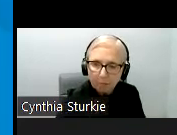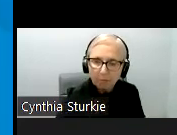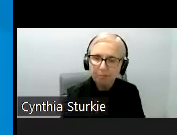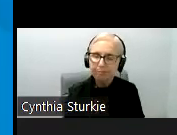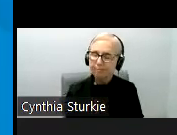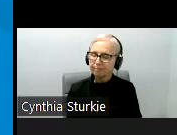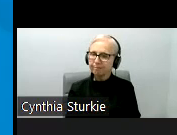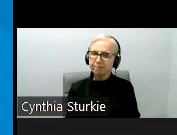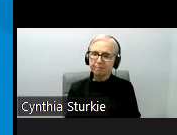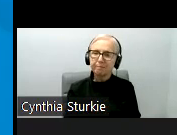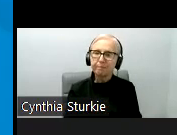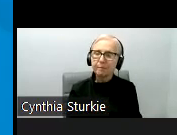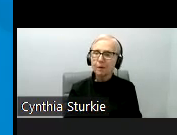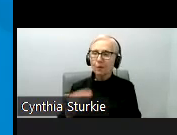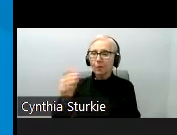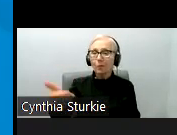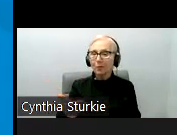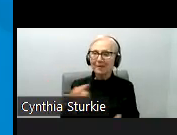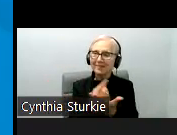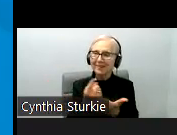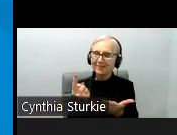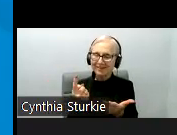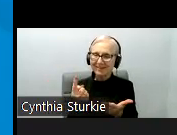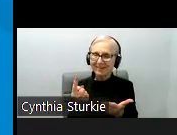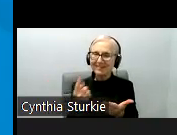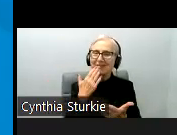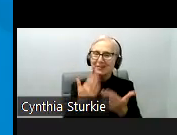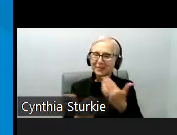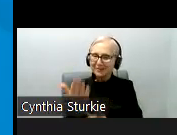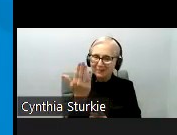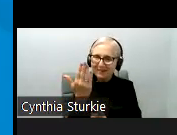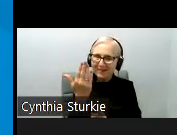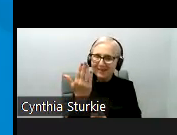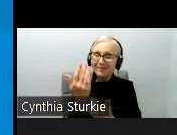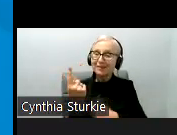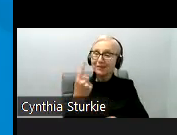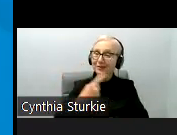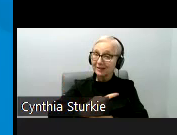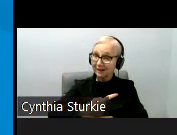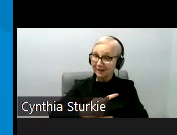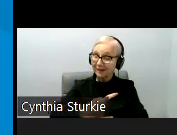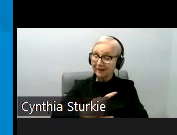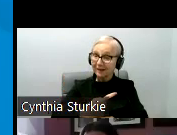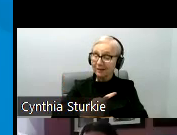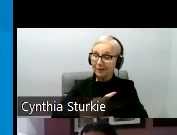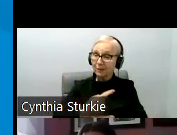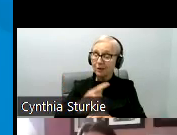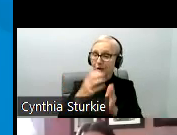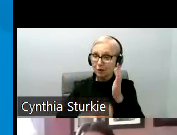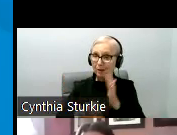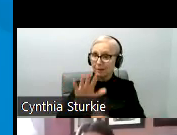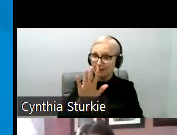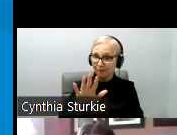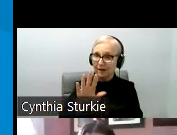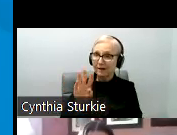There we go. Welcome, everyone. Good morning. Today, we are going to be going through chapters